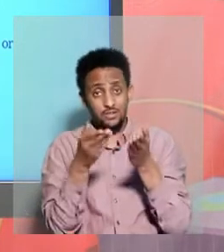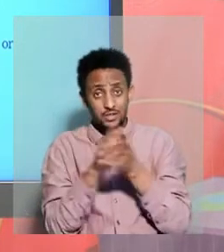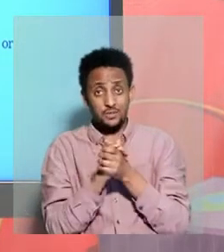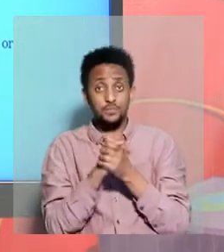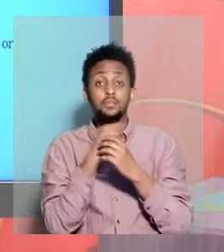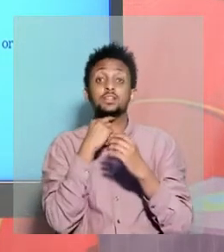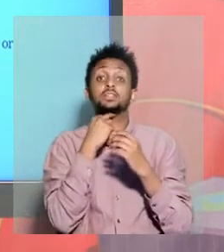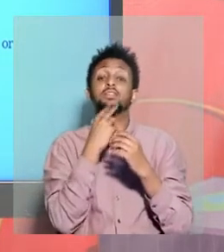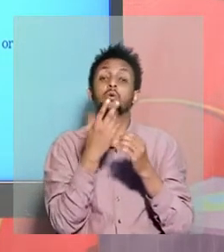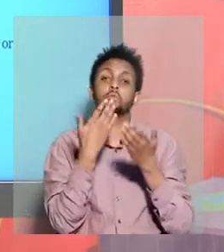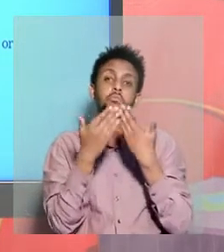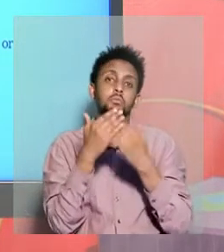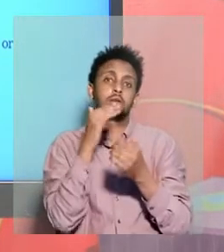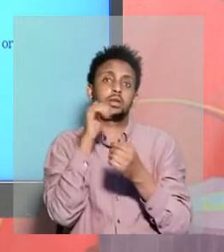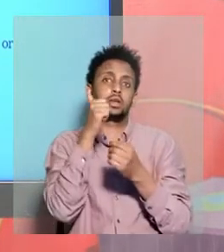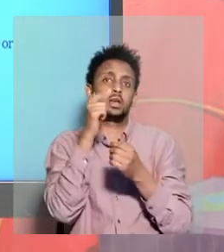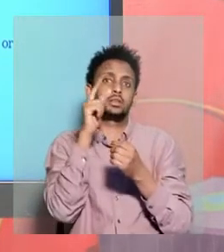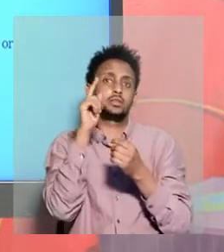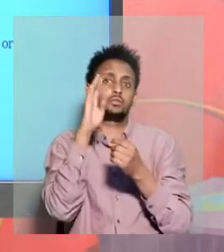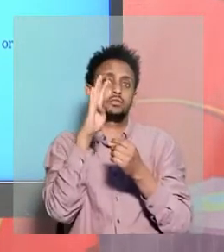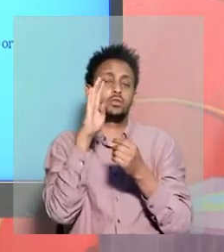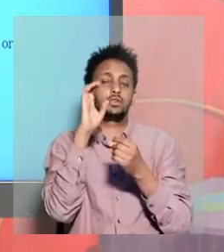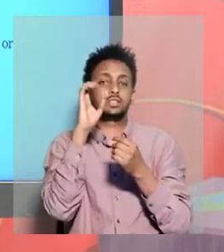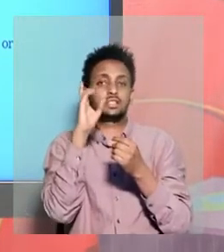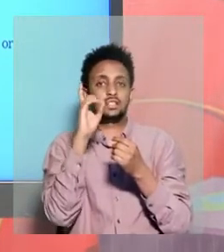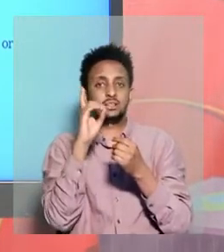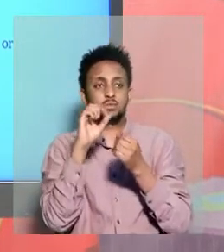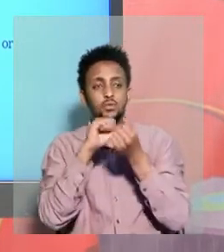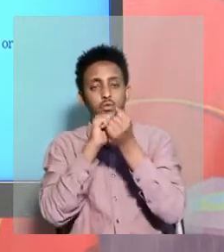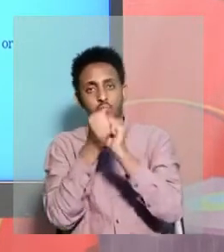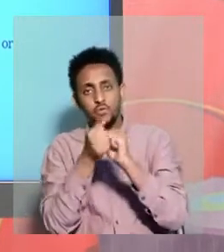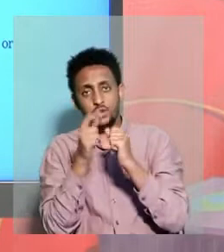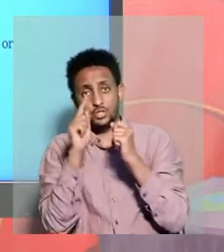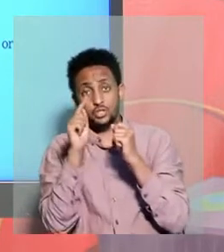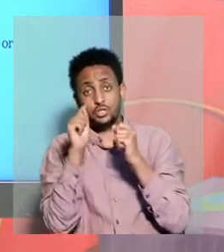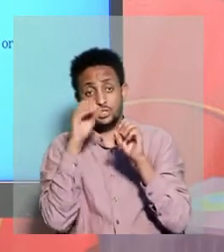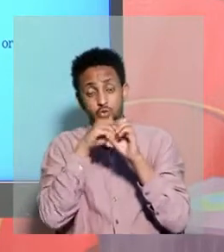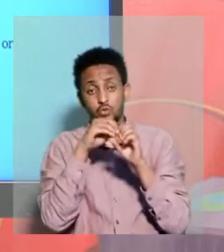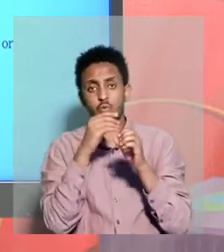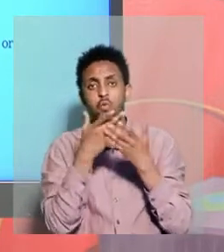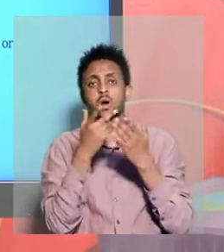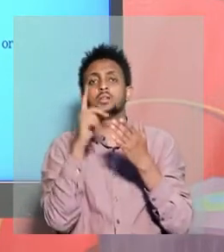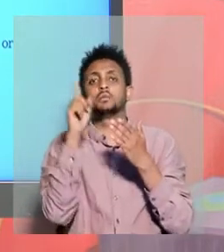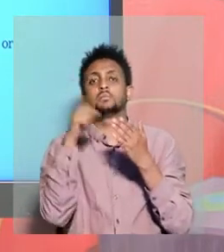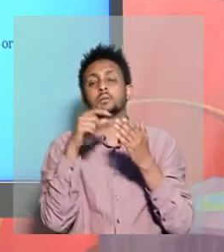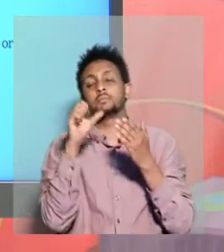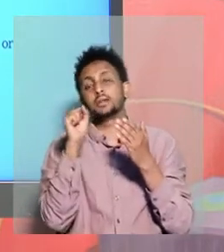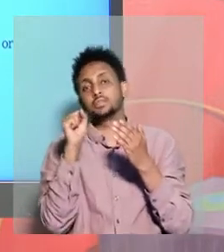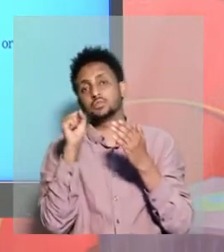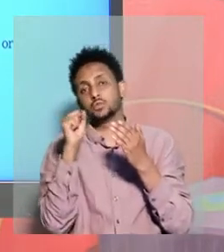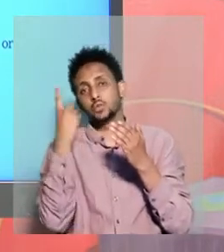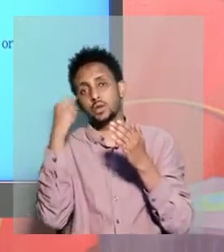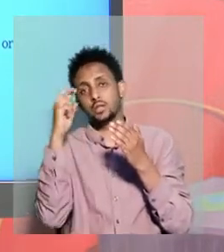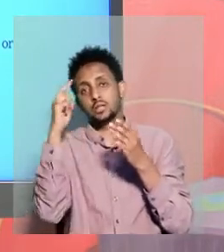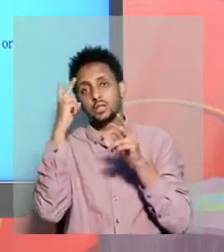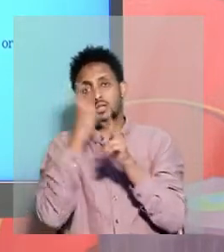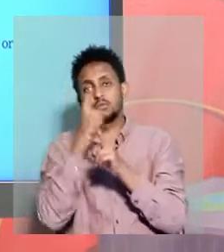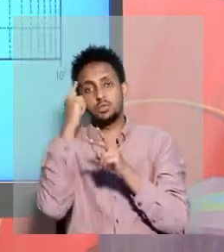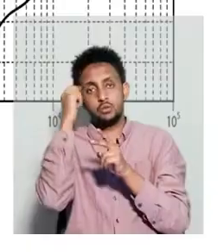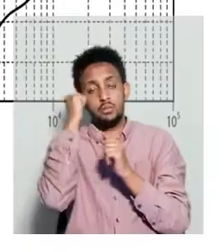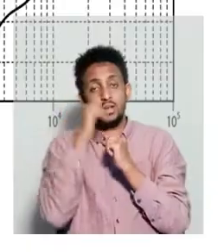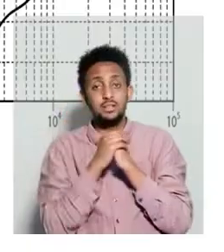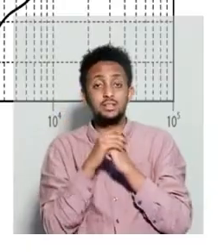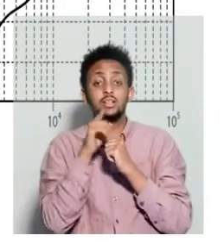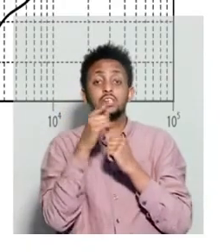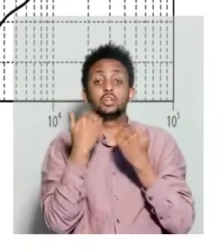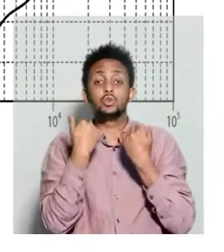in sound level like 80 decibel, 40 decibel, you can convert it into watt per meter squared. Okay, keep this in your mind.